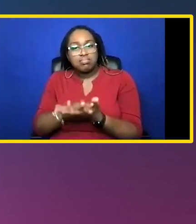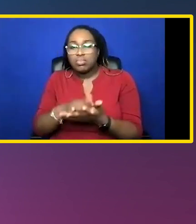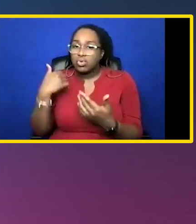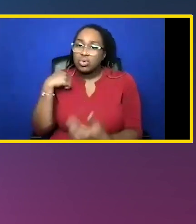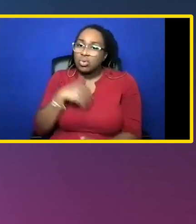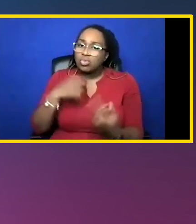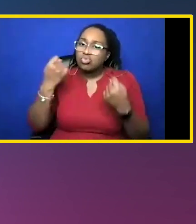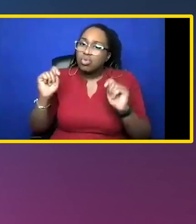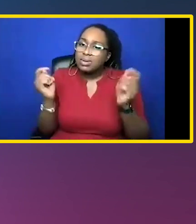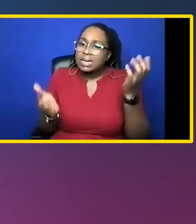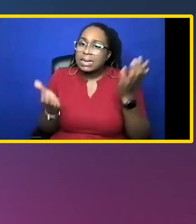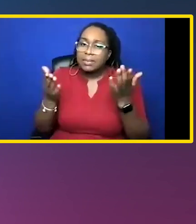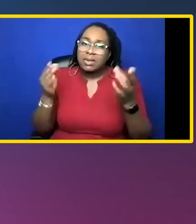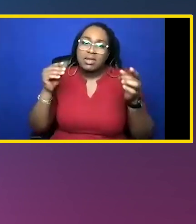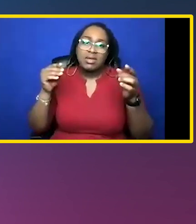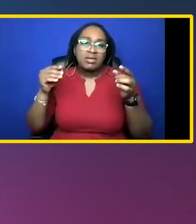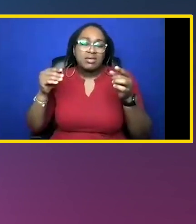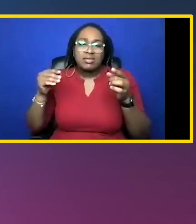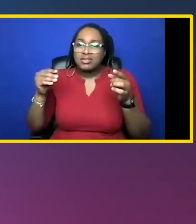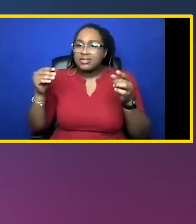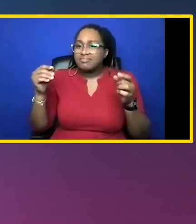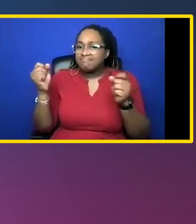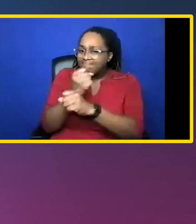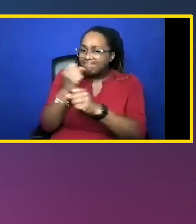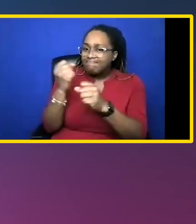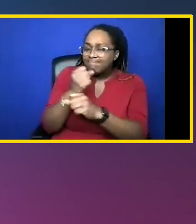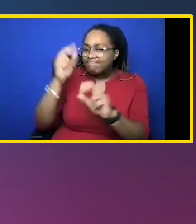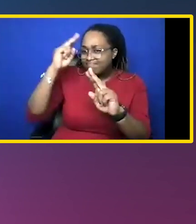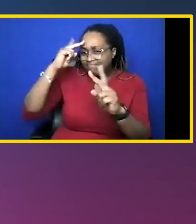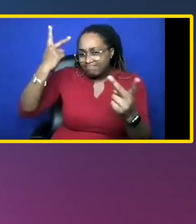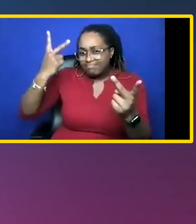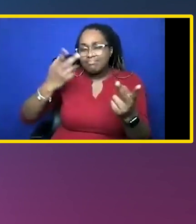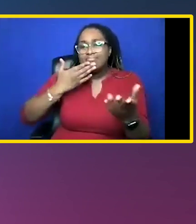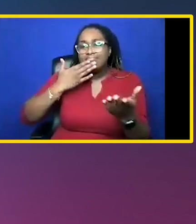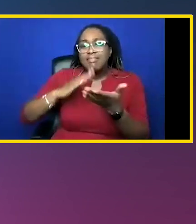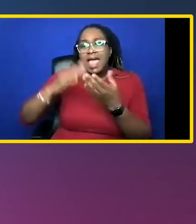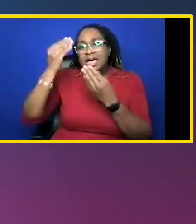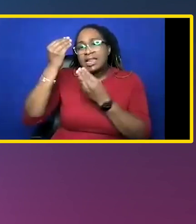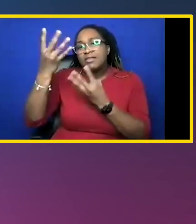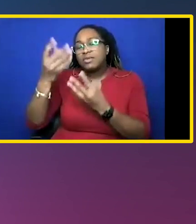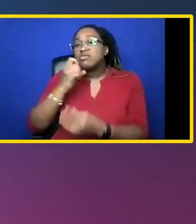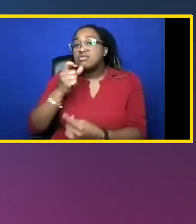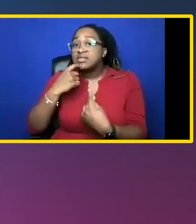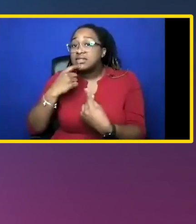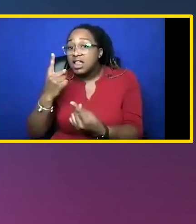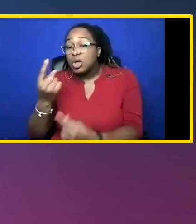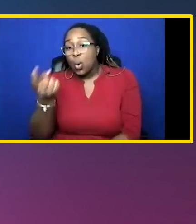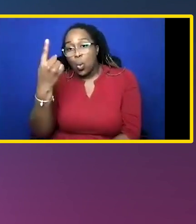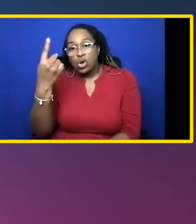trying to maybe combat misinformation, right? Making sure that we're not telling a single